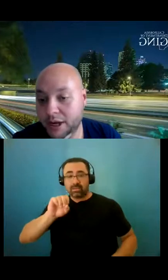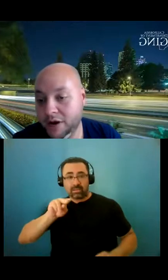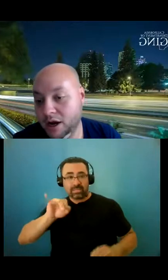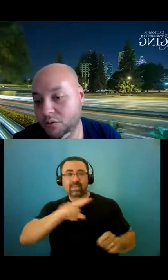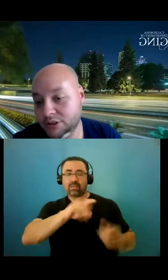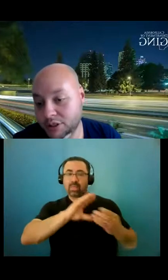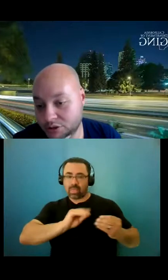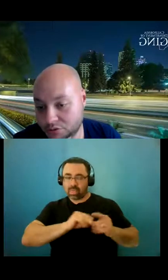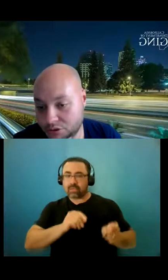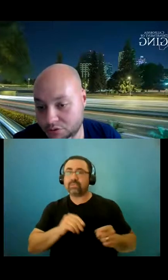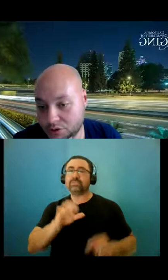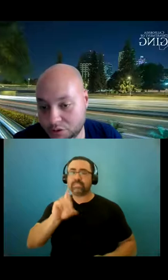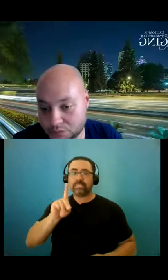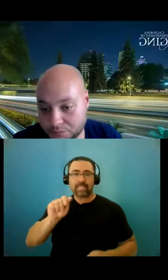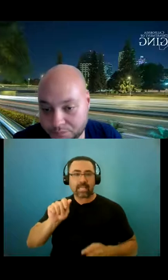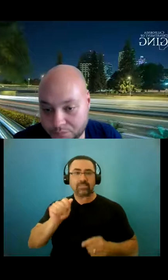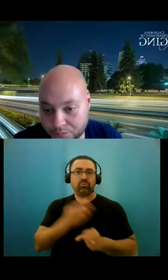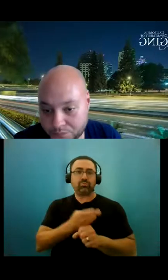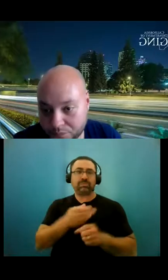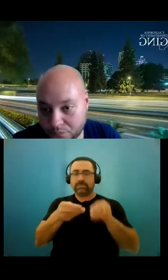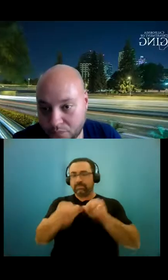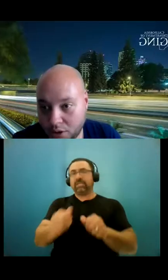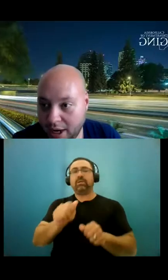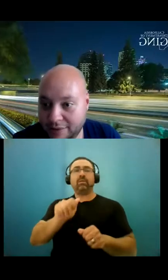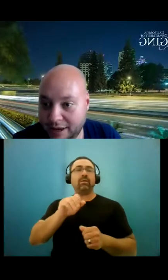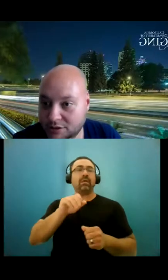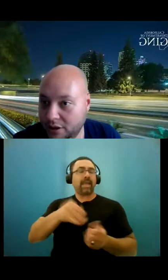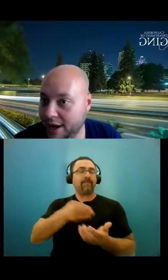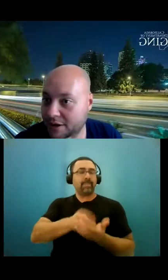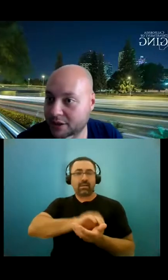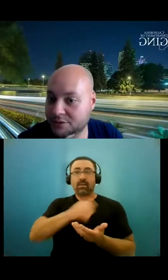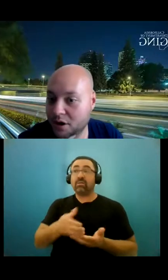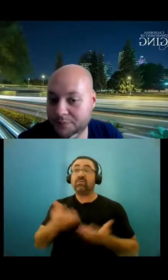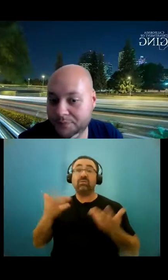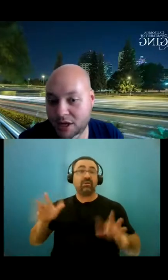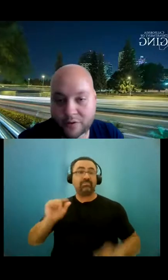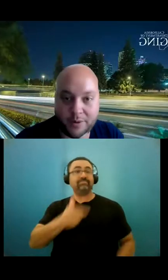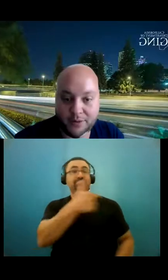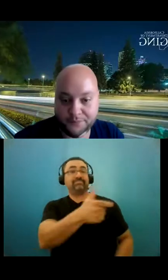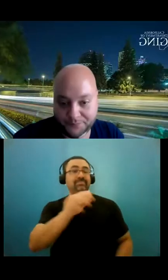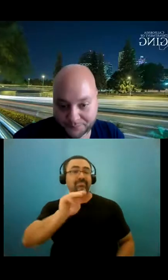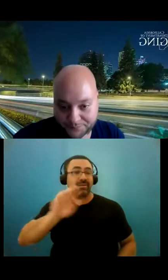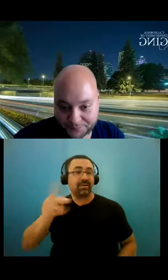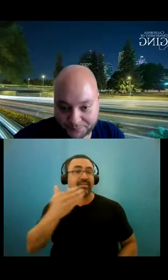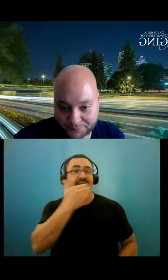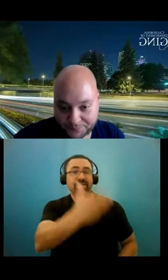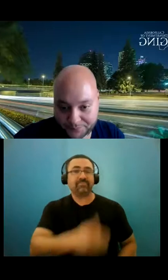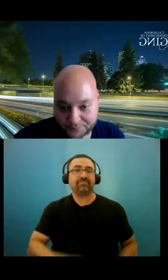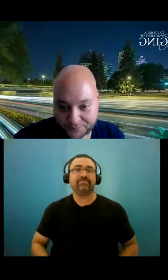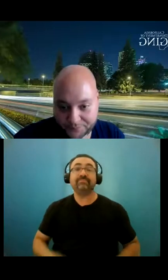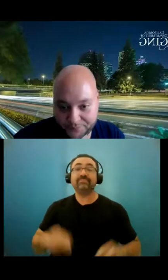little bit of how CDA is using those dollars. And that's all. I hand it back to Mark. Thank you, everybody.